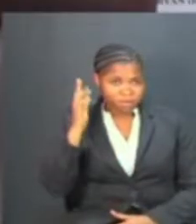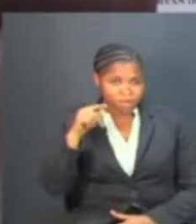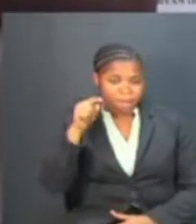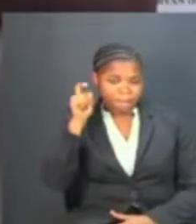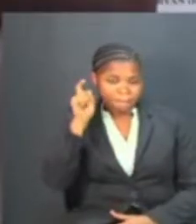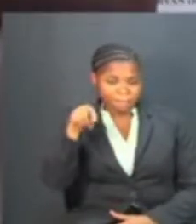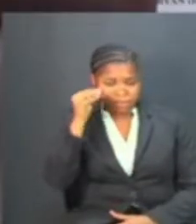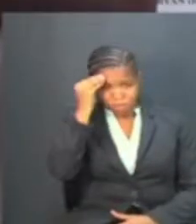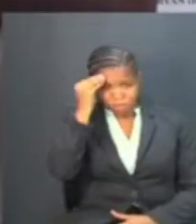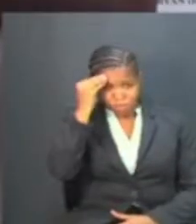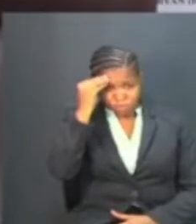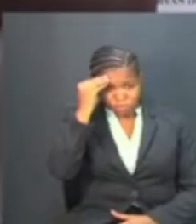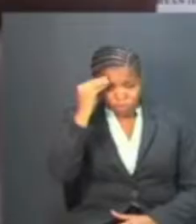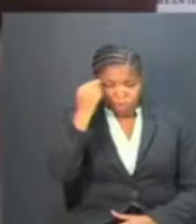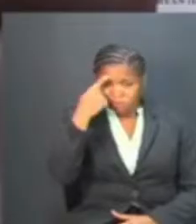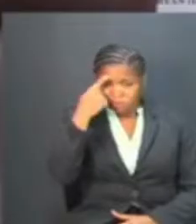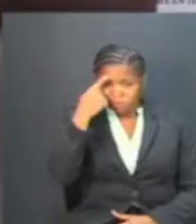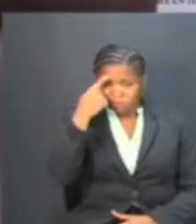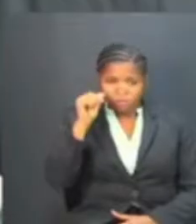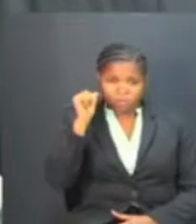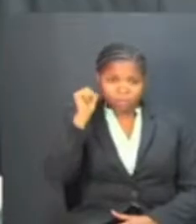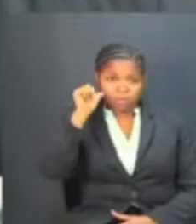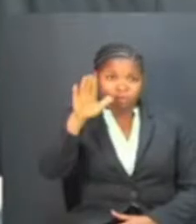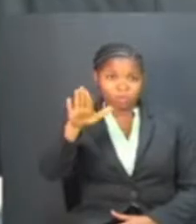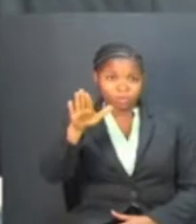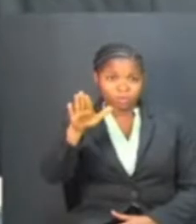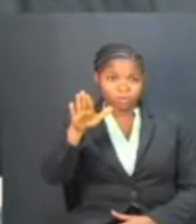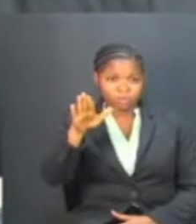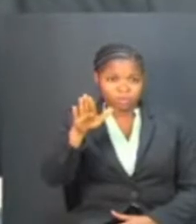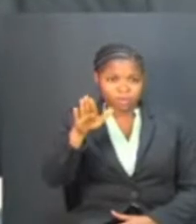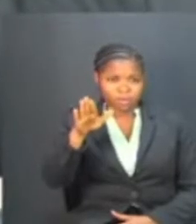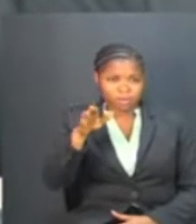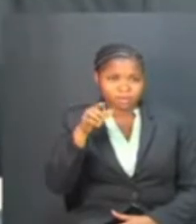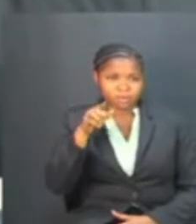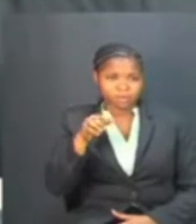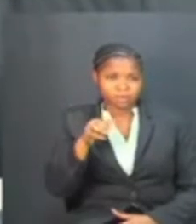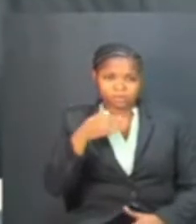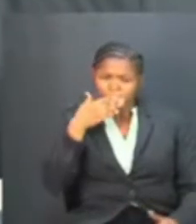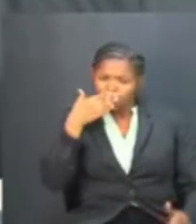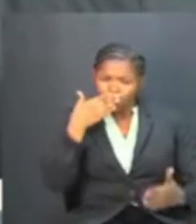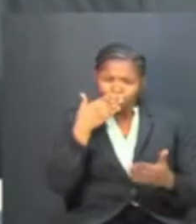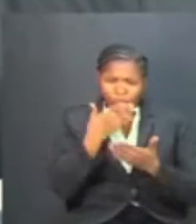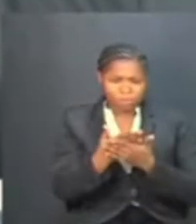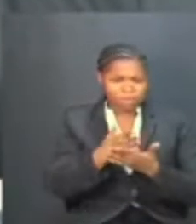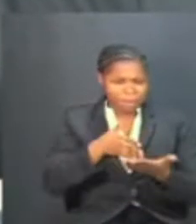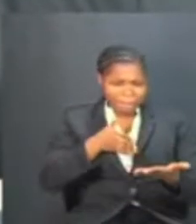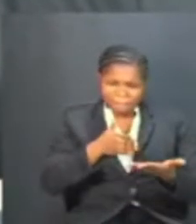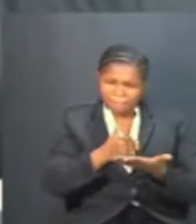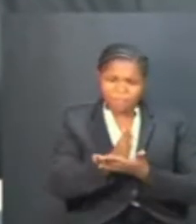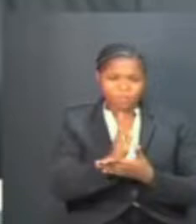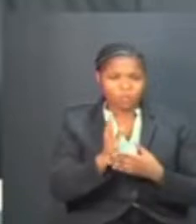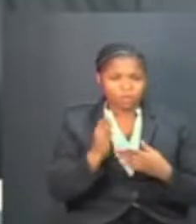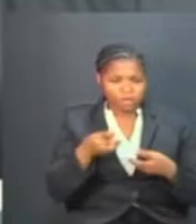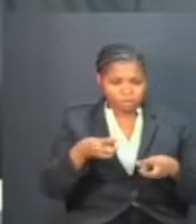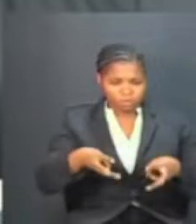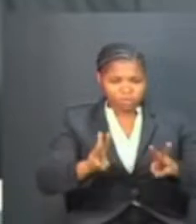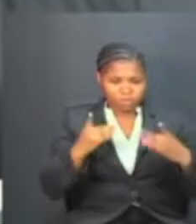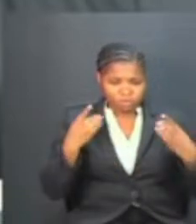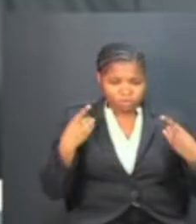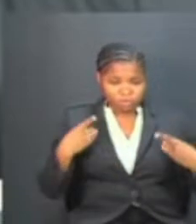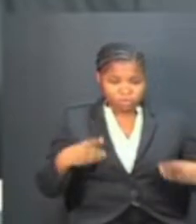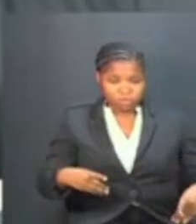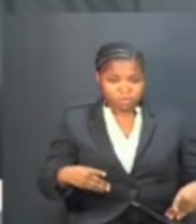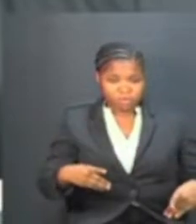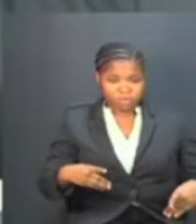time as a woman, this is the proper way for it to be dressed as a woman. As a woman.